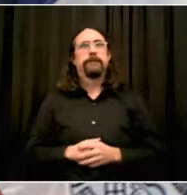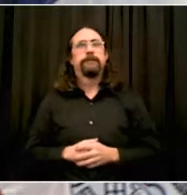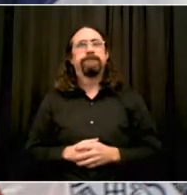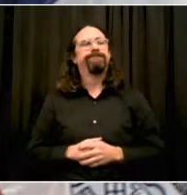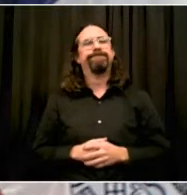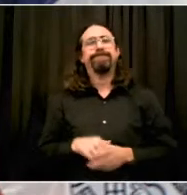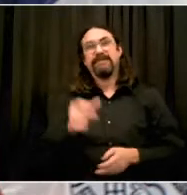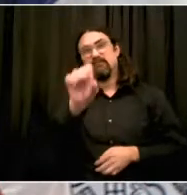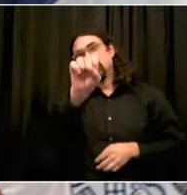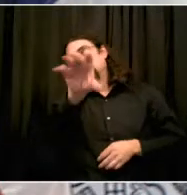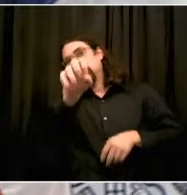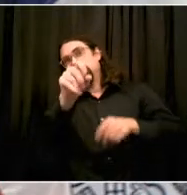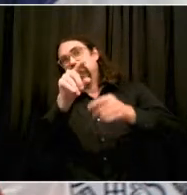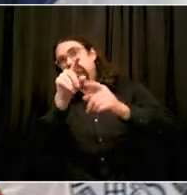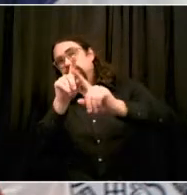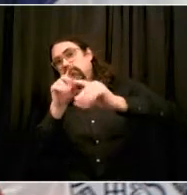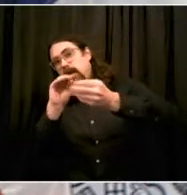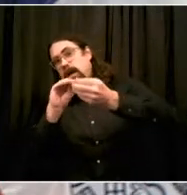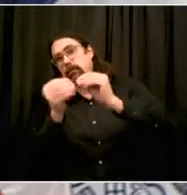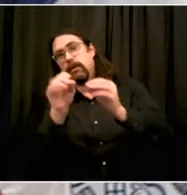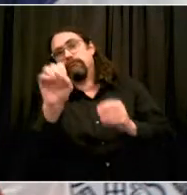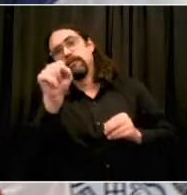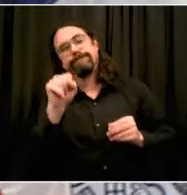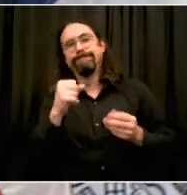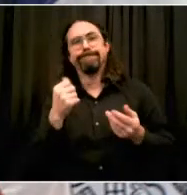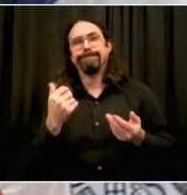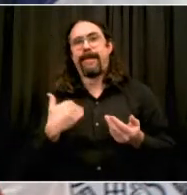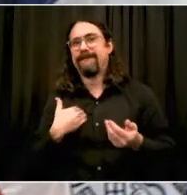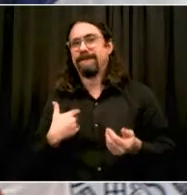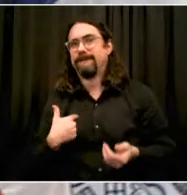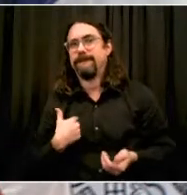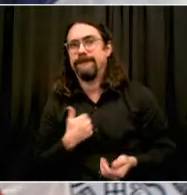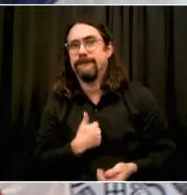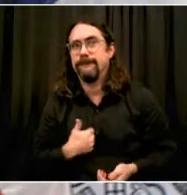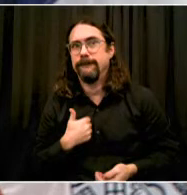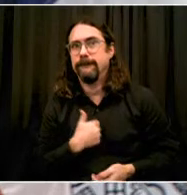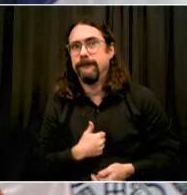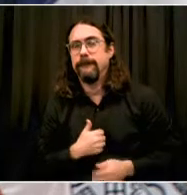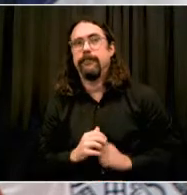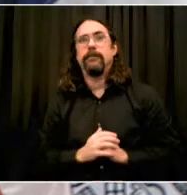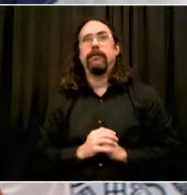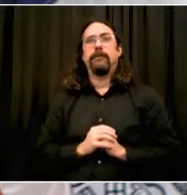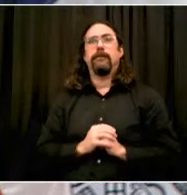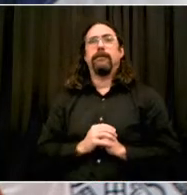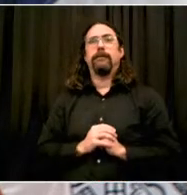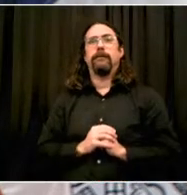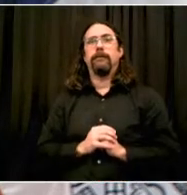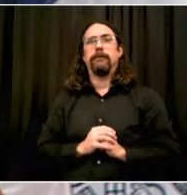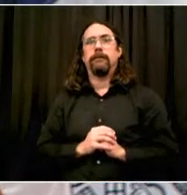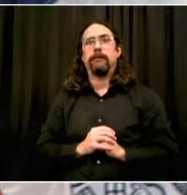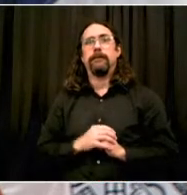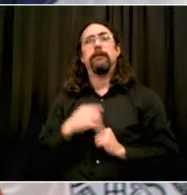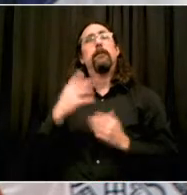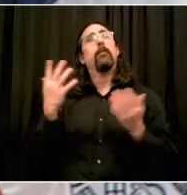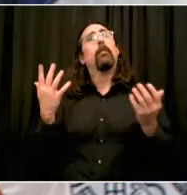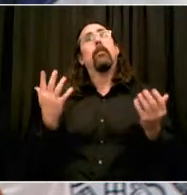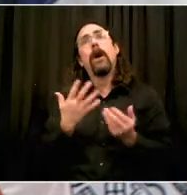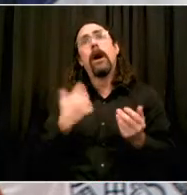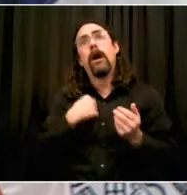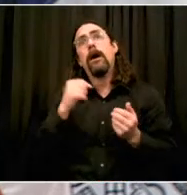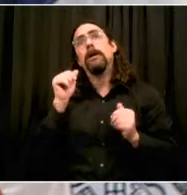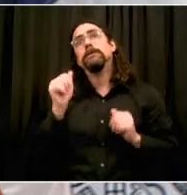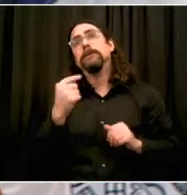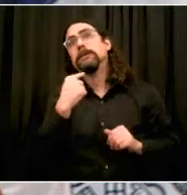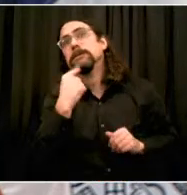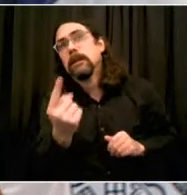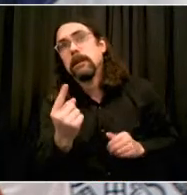details on what attendance has been so far, but I can tell you the bottom line is essential workers will have a preference for the learning